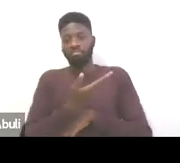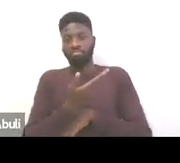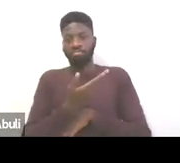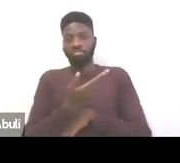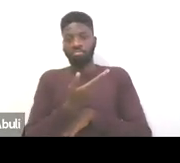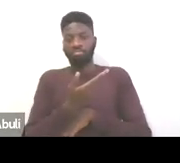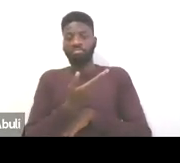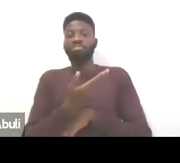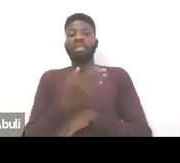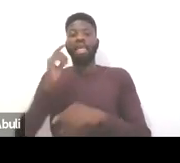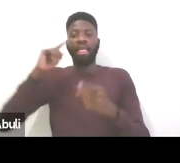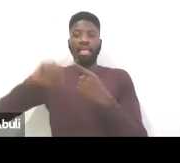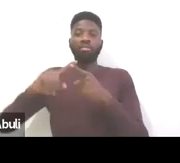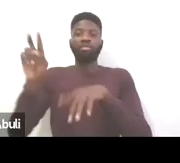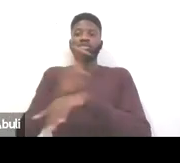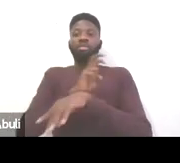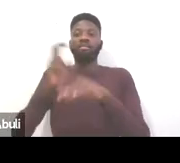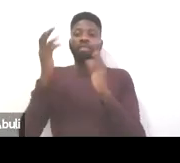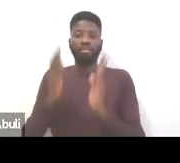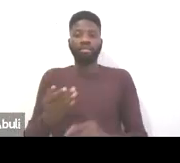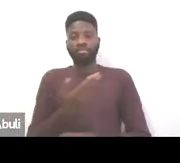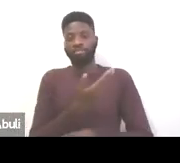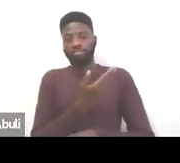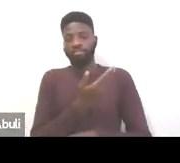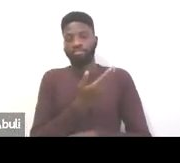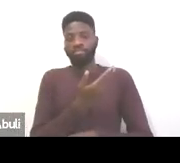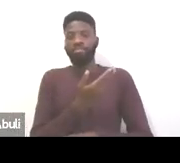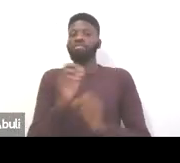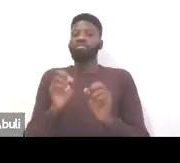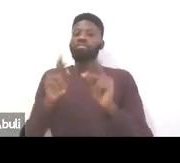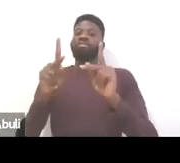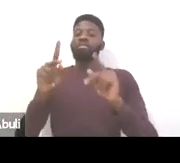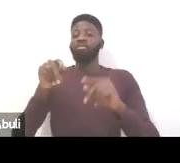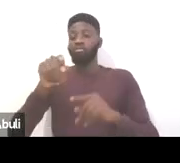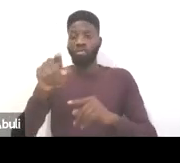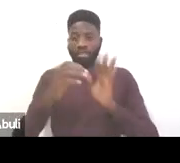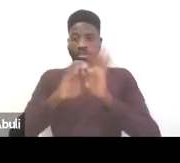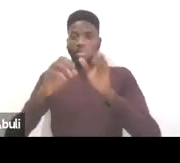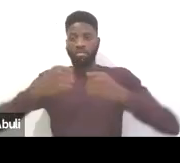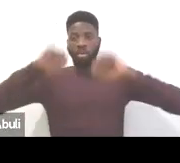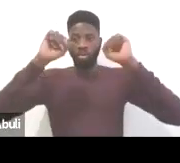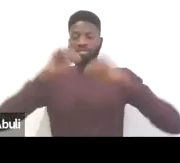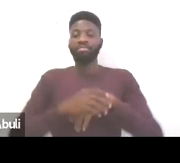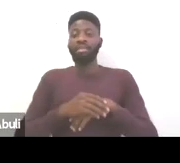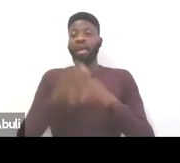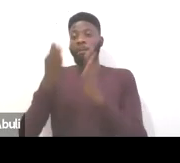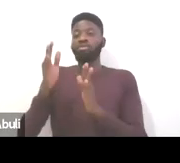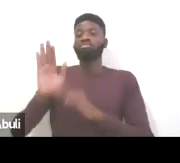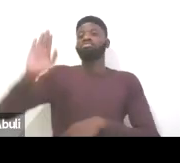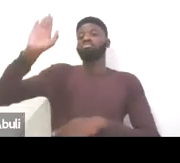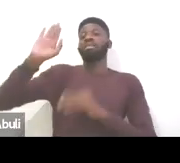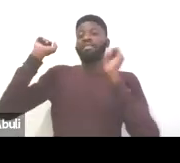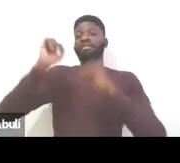for a supervisor. So being that you're the employer, maybe someone can raise their hand and tell me what